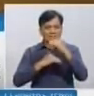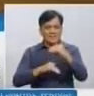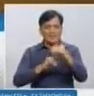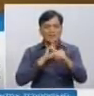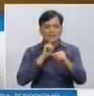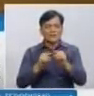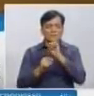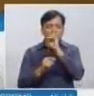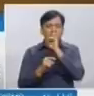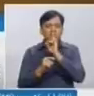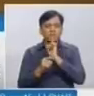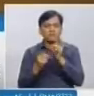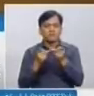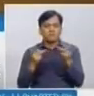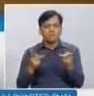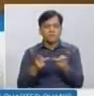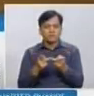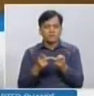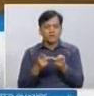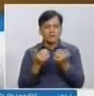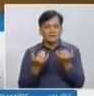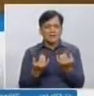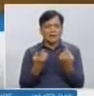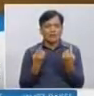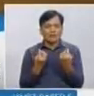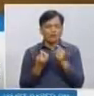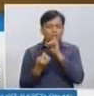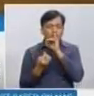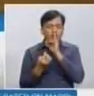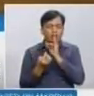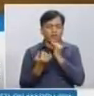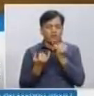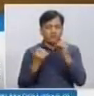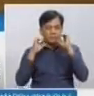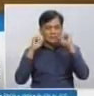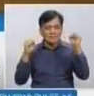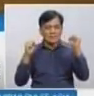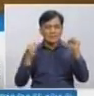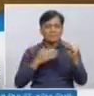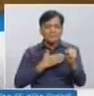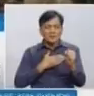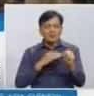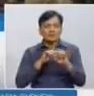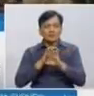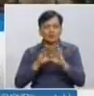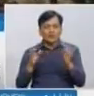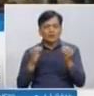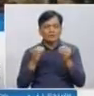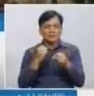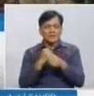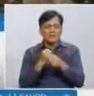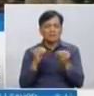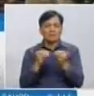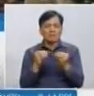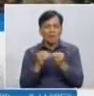a lonely place I am hemmed in. Do not make it